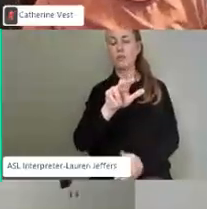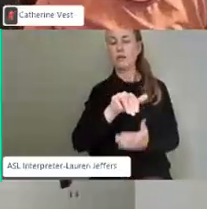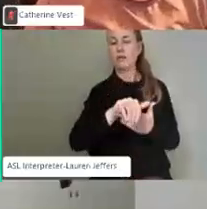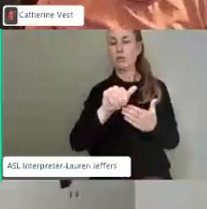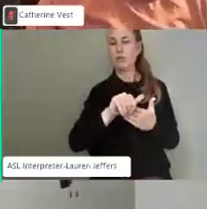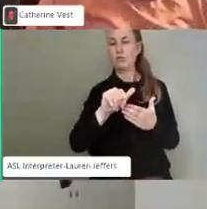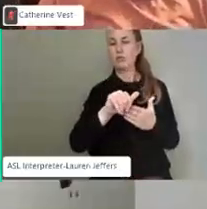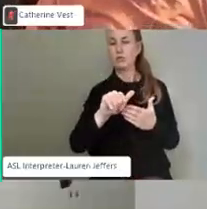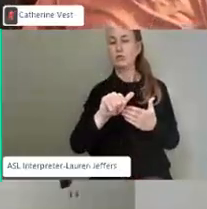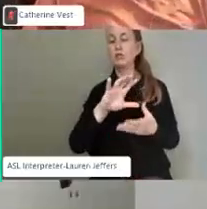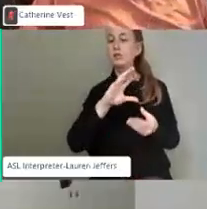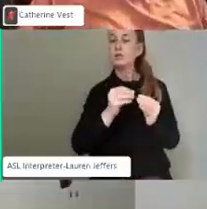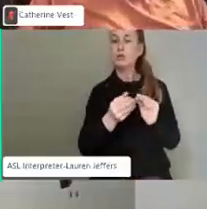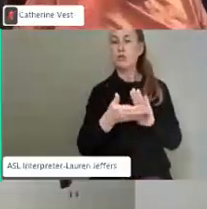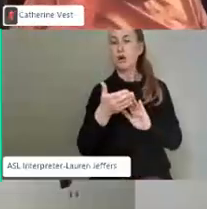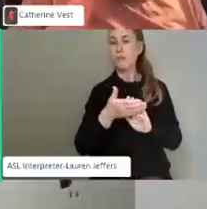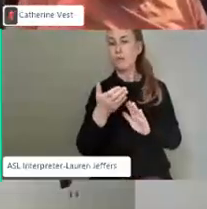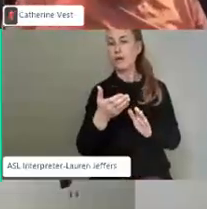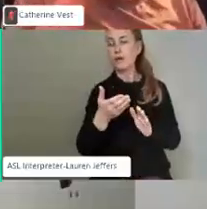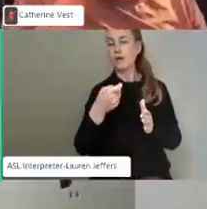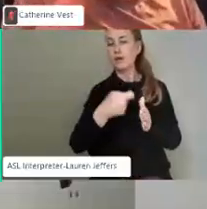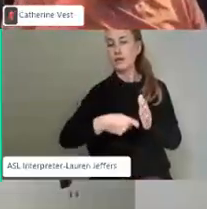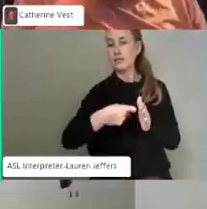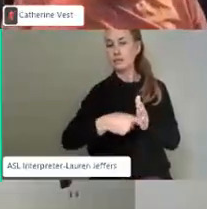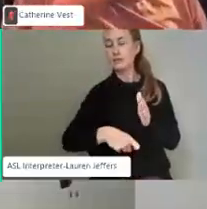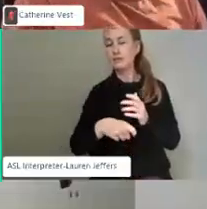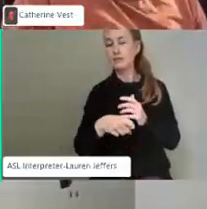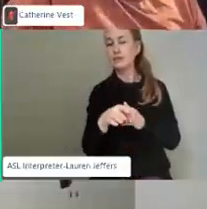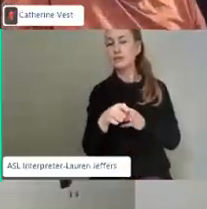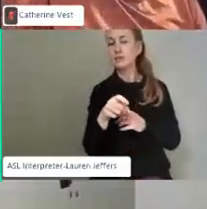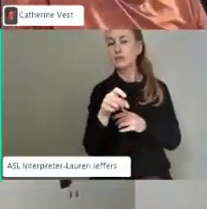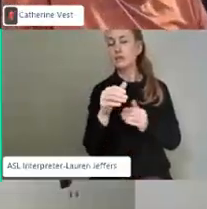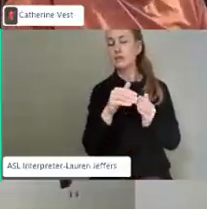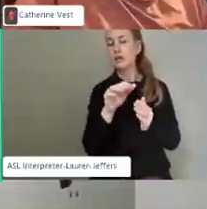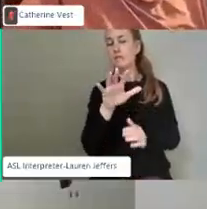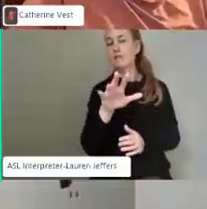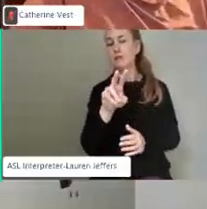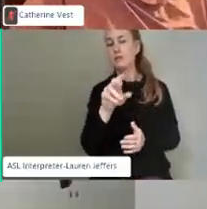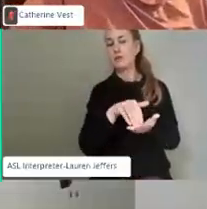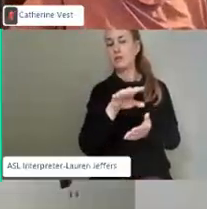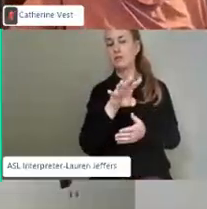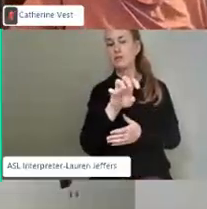$284,643. Our total operating expenses would be